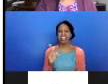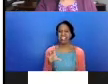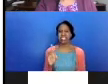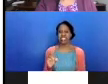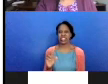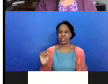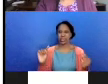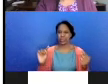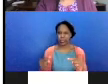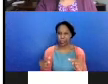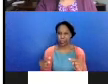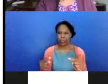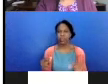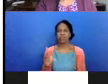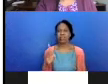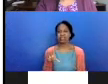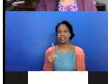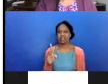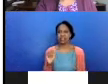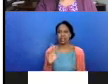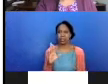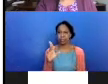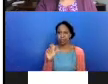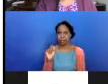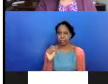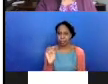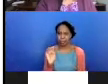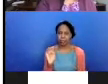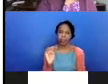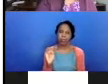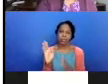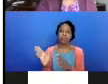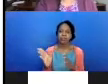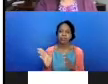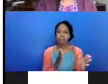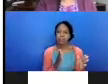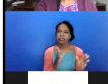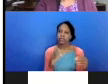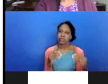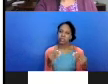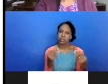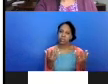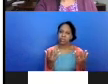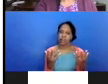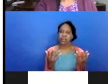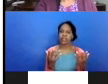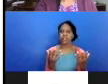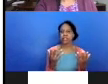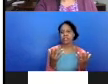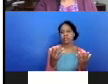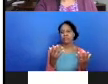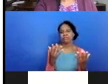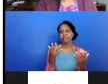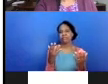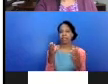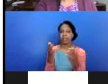been harmed having input on the plan in terms of, what in this case, what the guy's going to do.